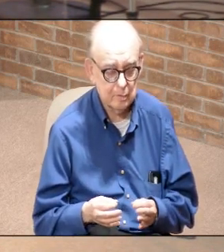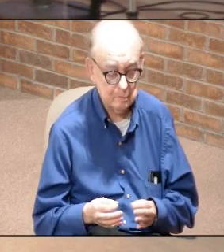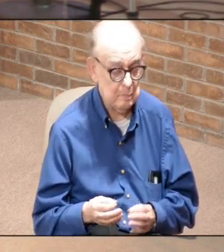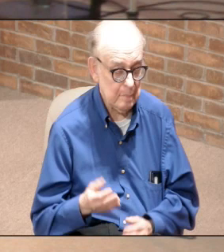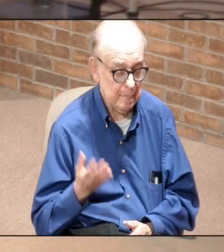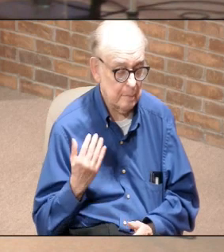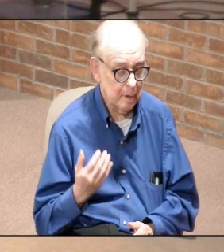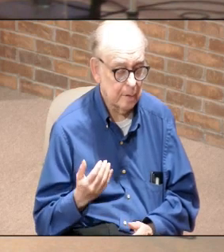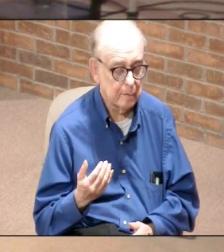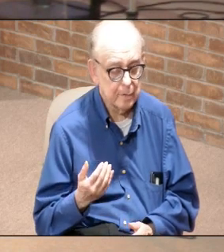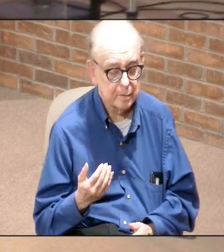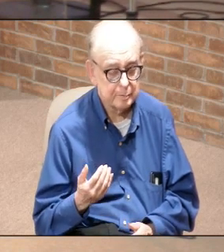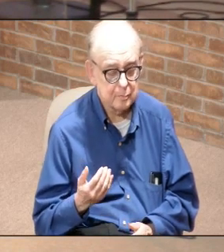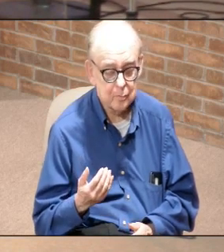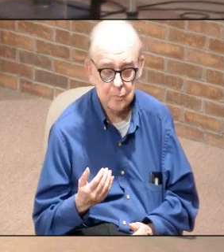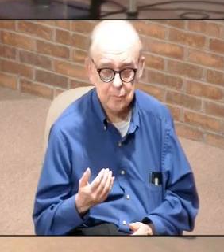to.